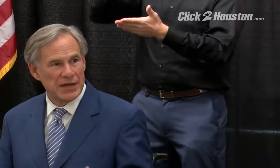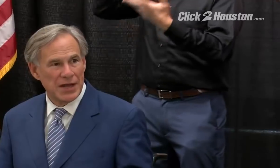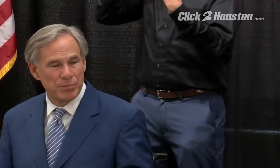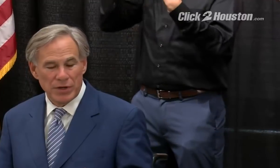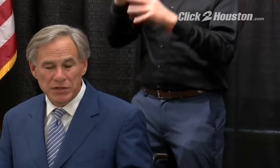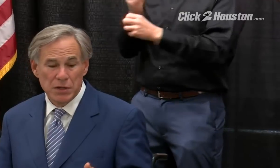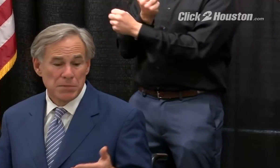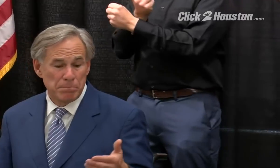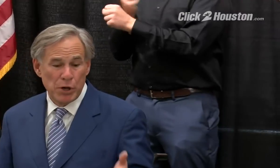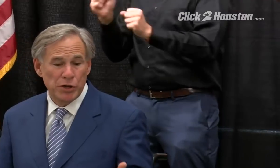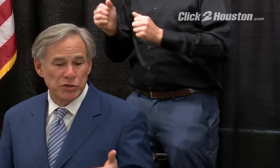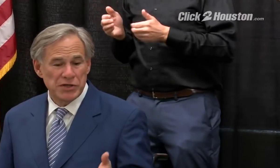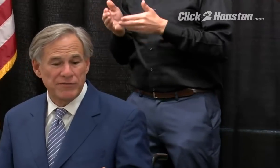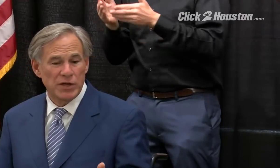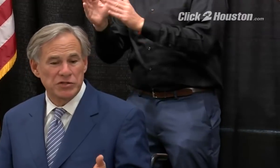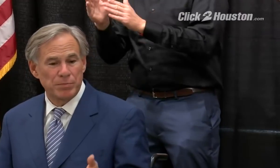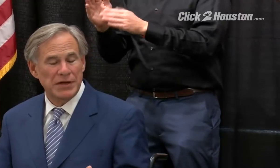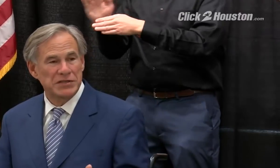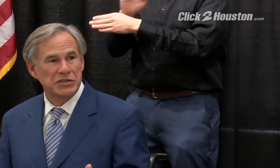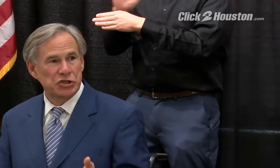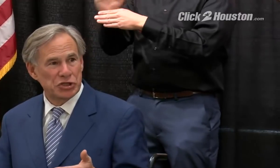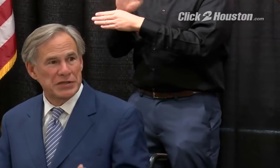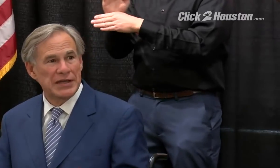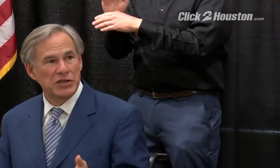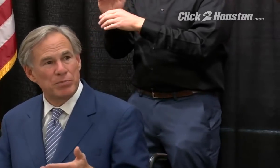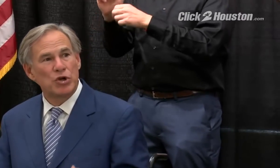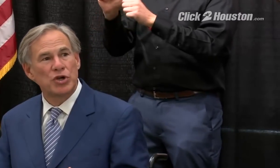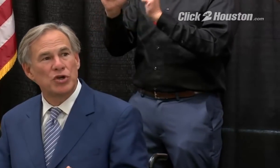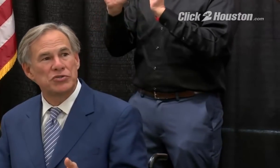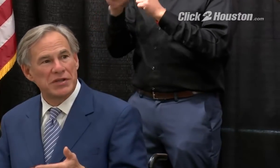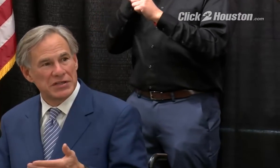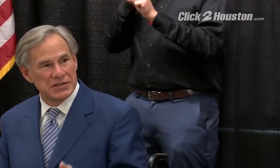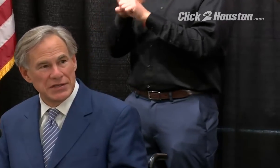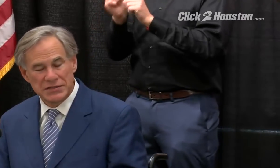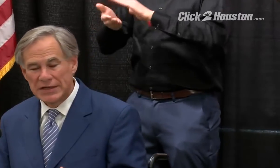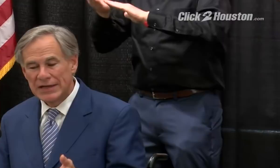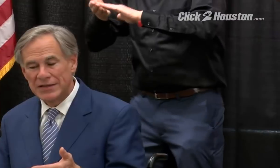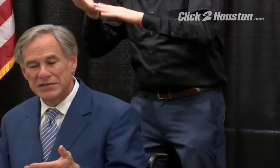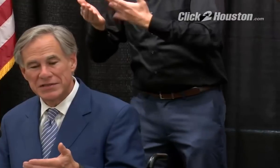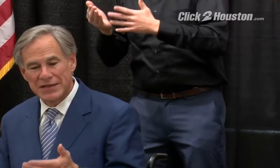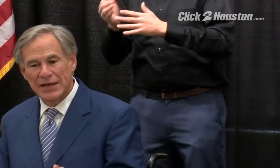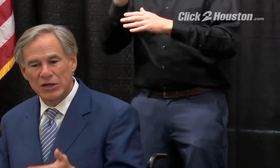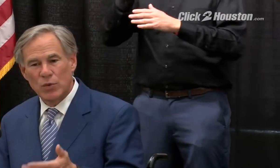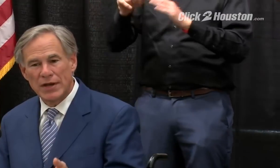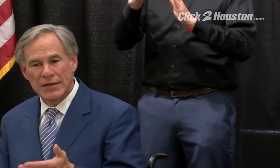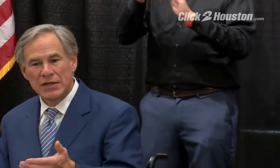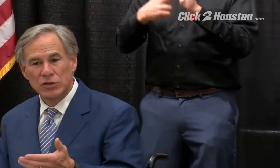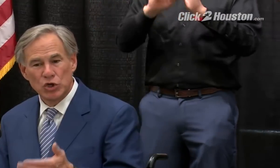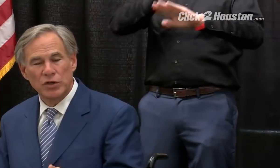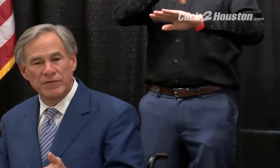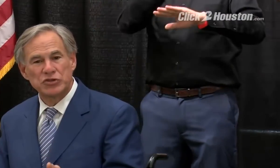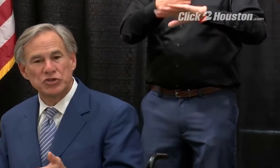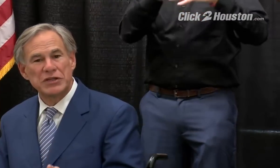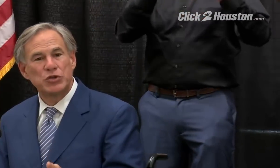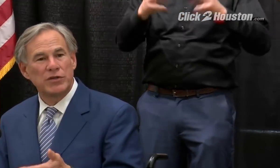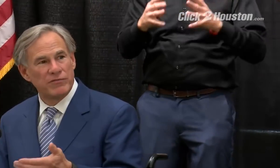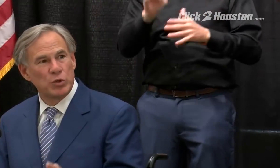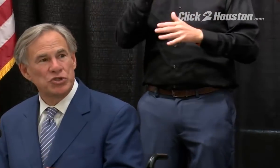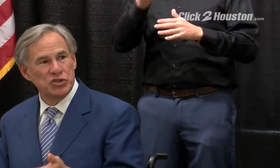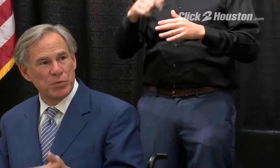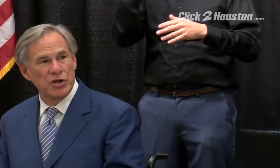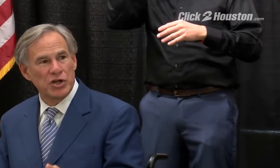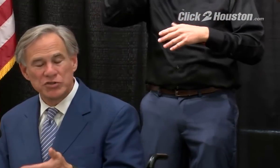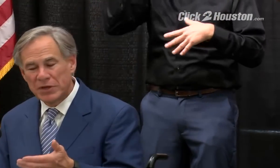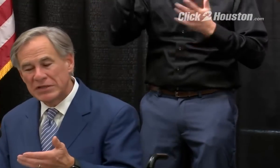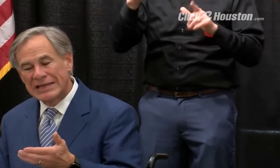businesses can operate. Part of those safe ways and practices are contained in the protocols that exist, and that's exactly why local officials need to